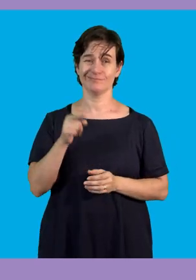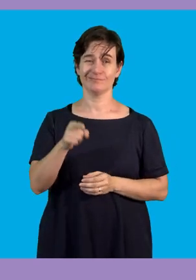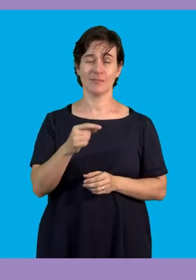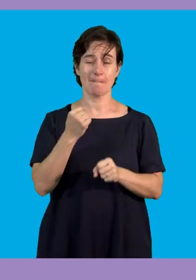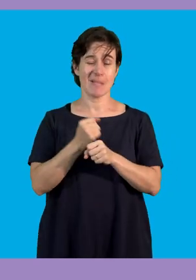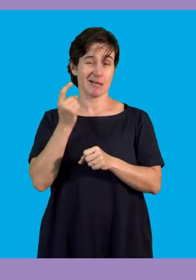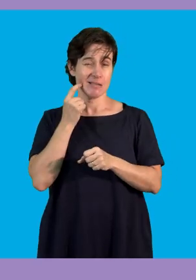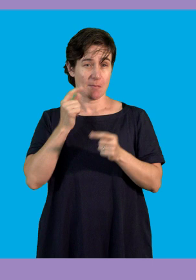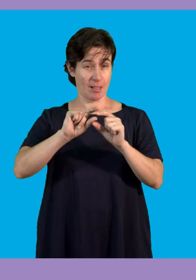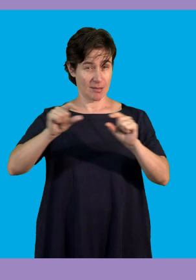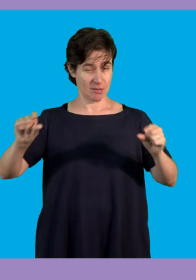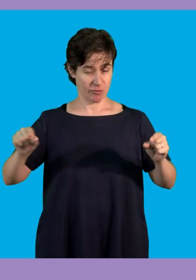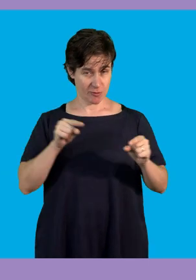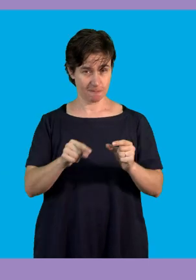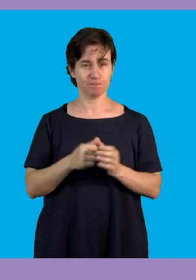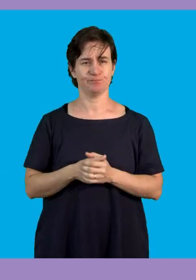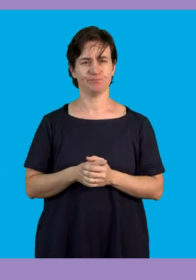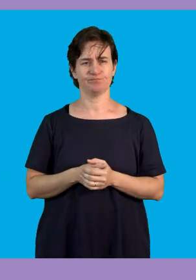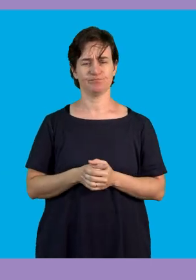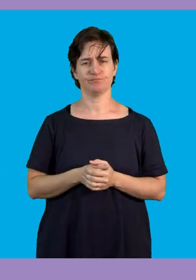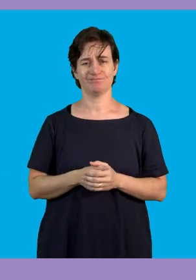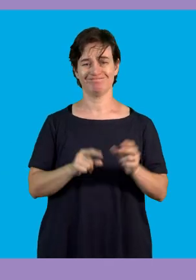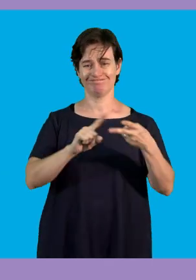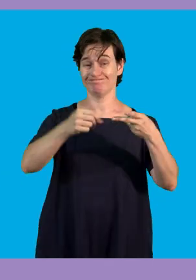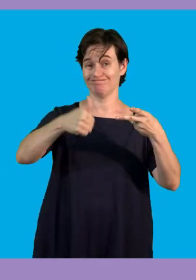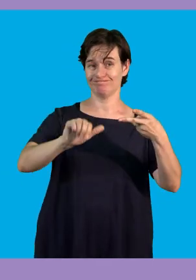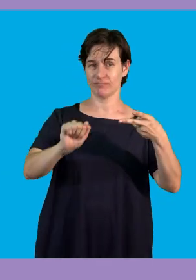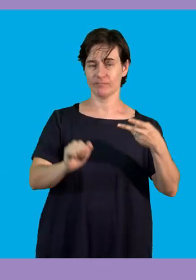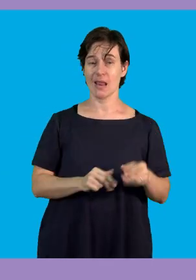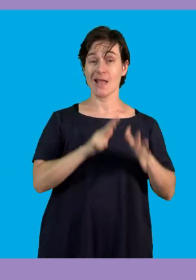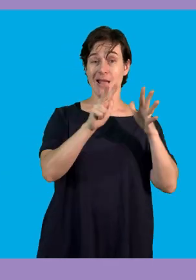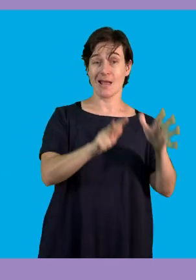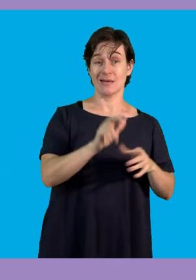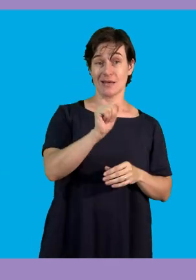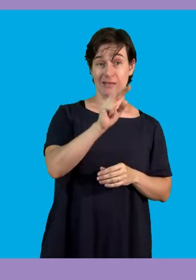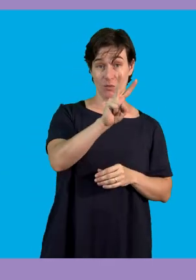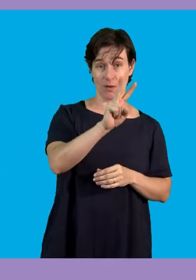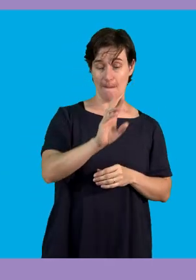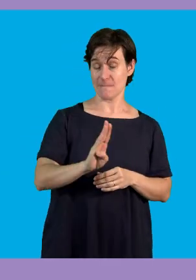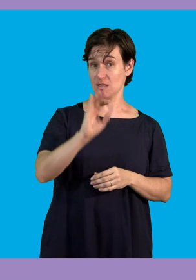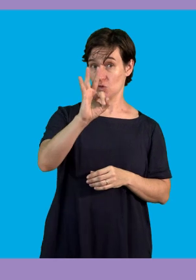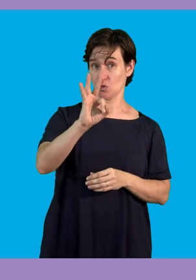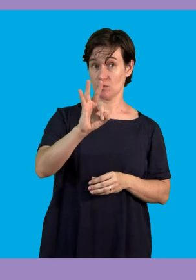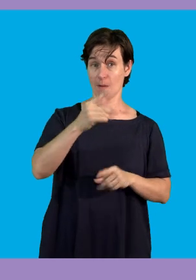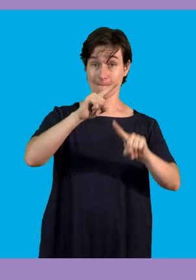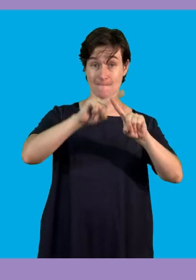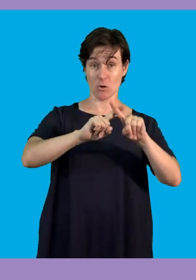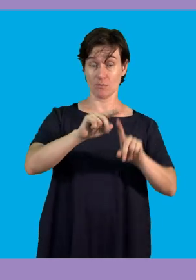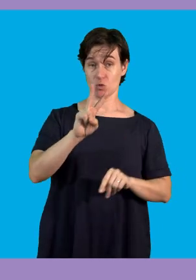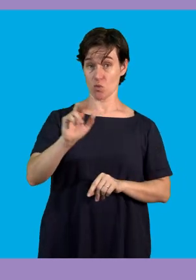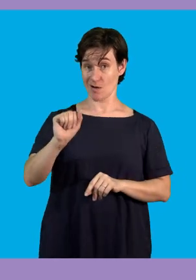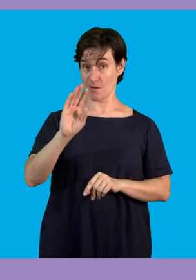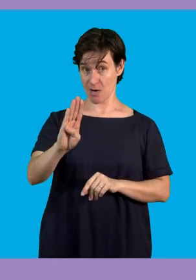is simplify the following. We have 18a squared b cubed multiplied